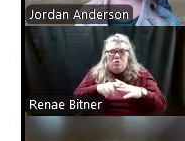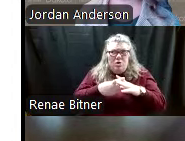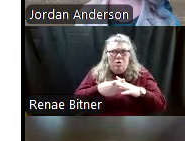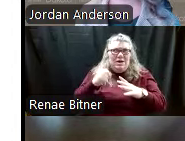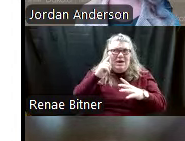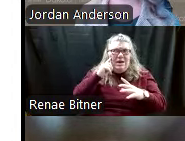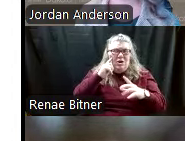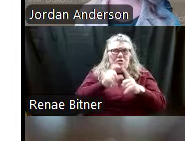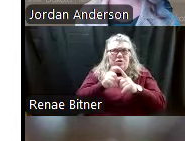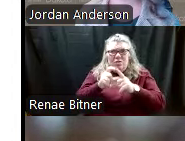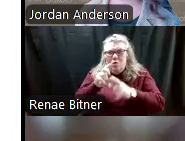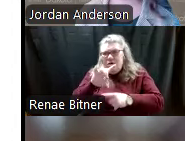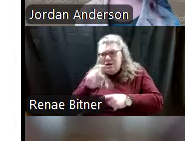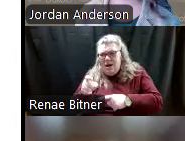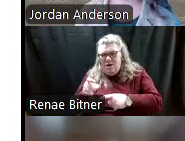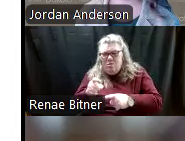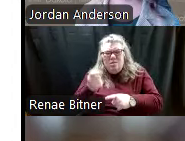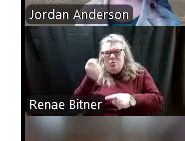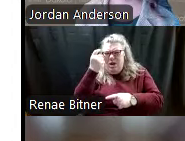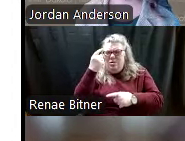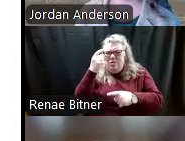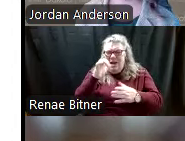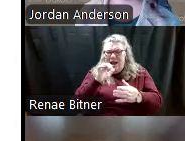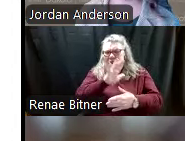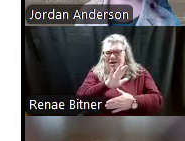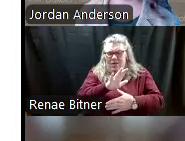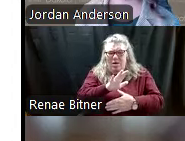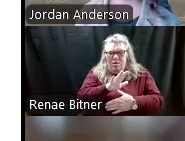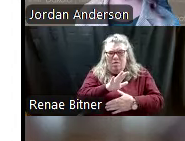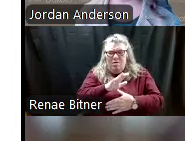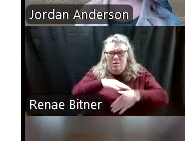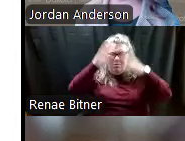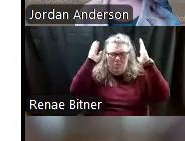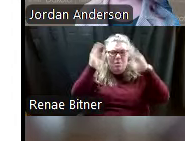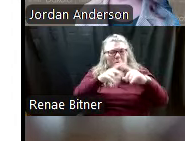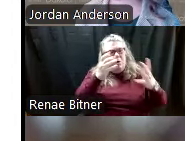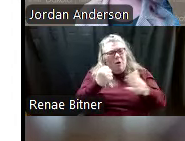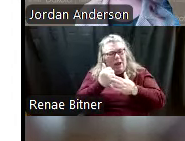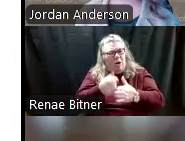words and these diagnoses, we get that, but we do want to get them to the right place.